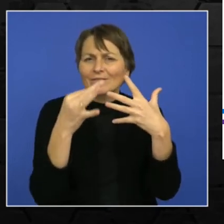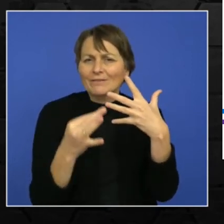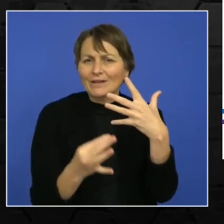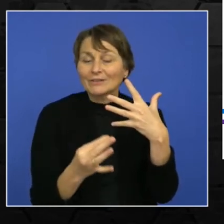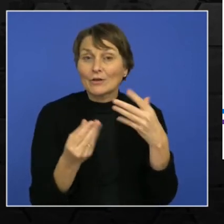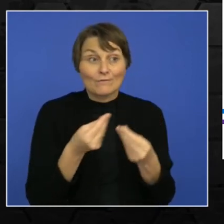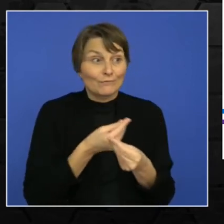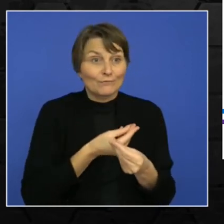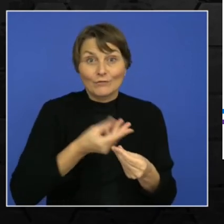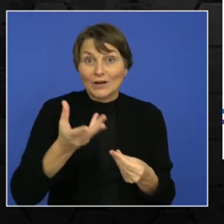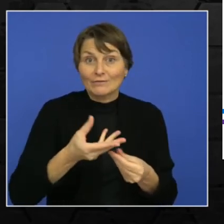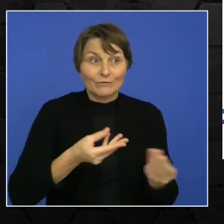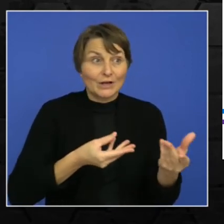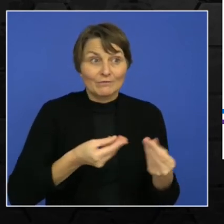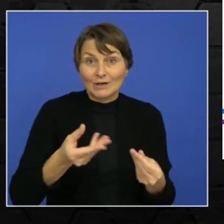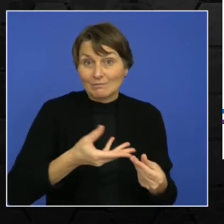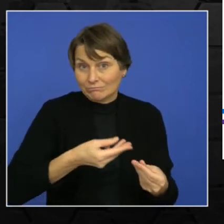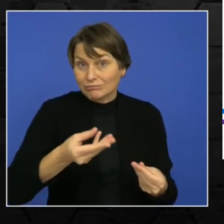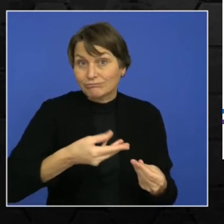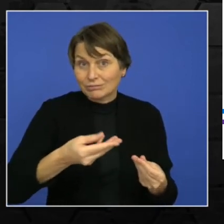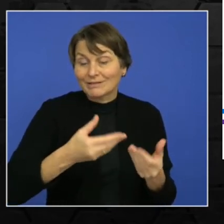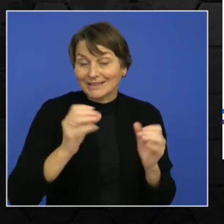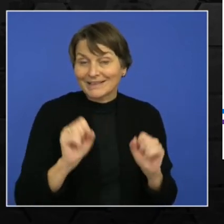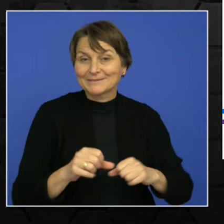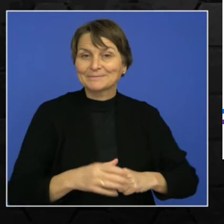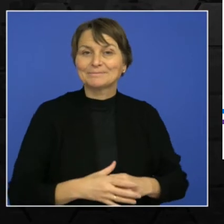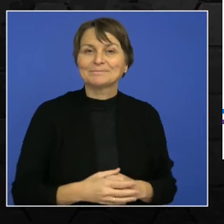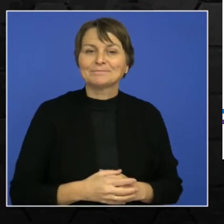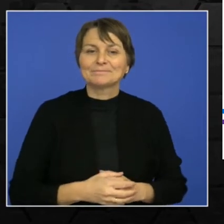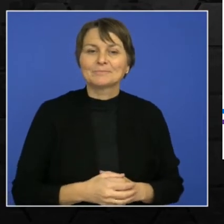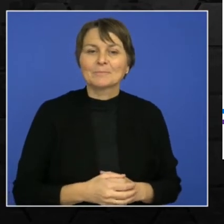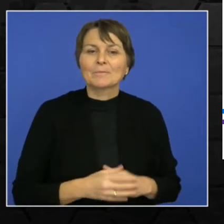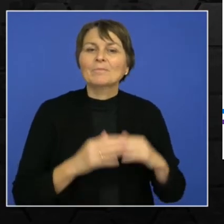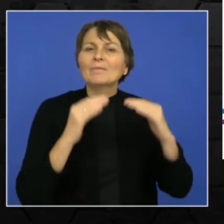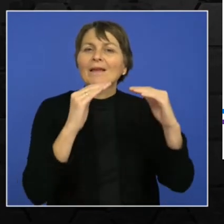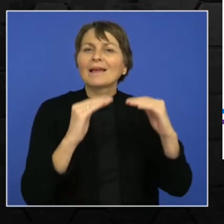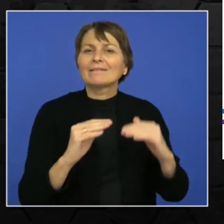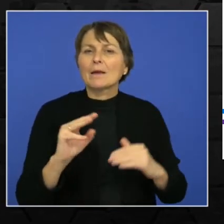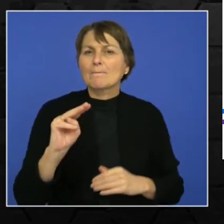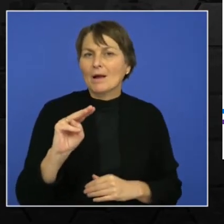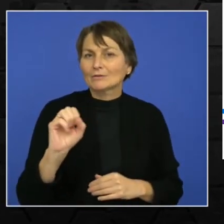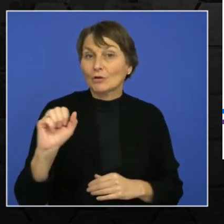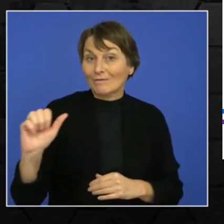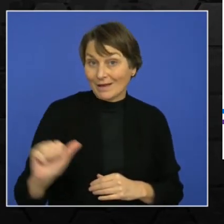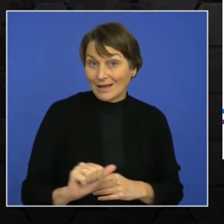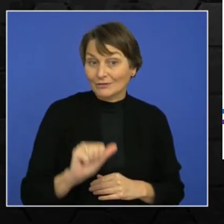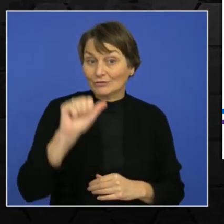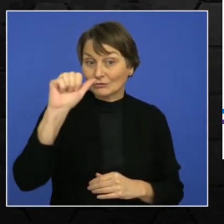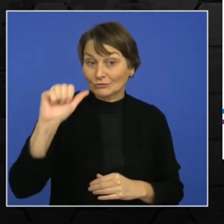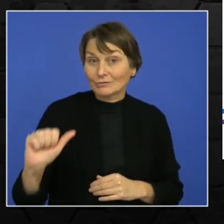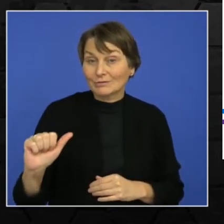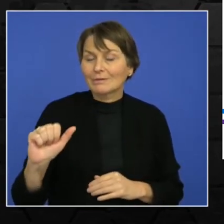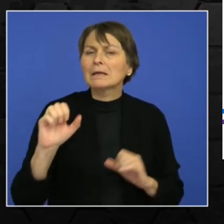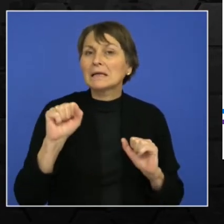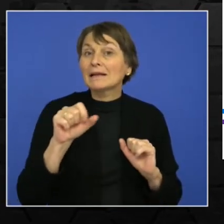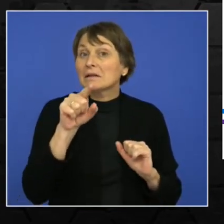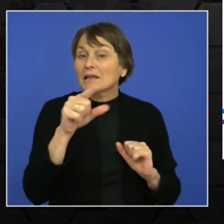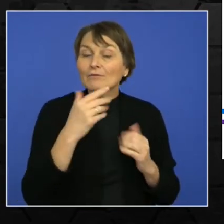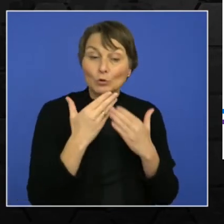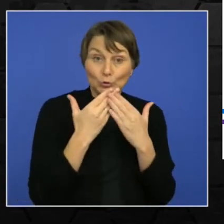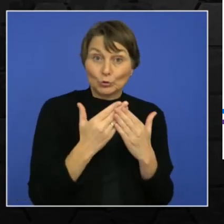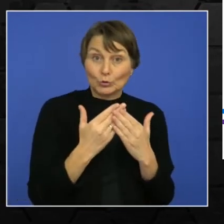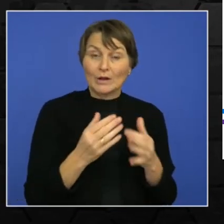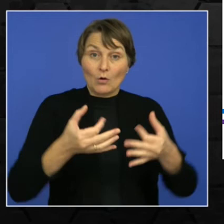And then I would highly suggest going for Microsoft Azure as well. And if you're a student, you can get a lot of resources for